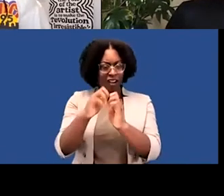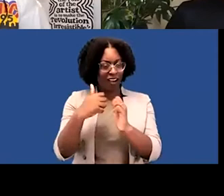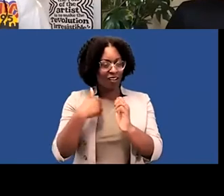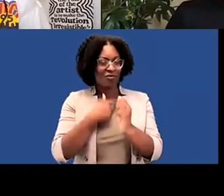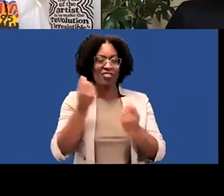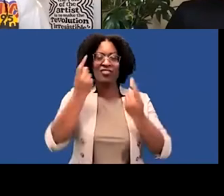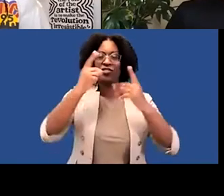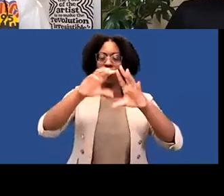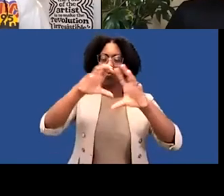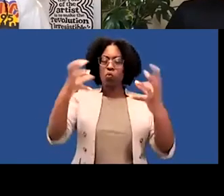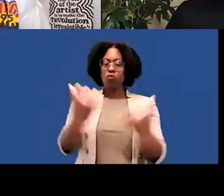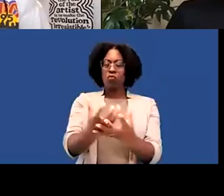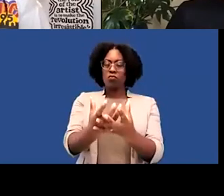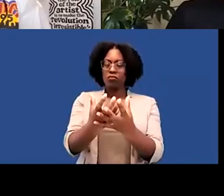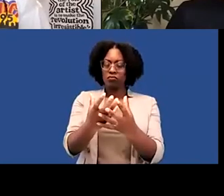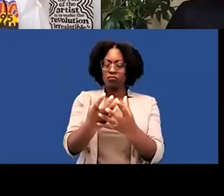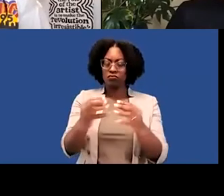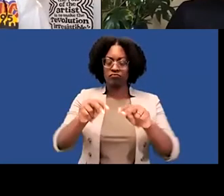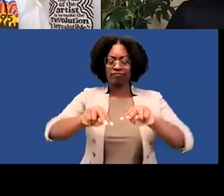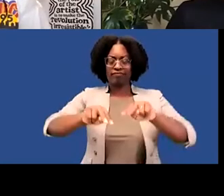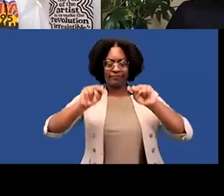more generally.